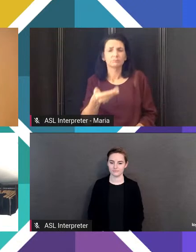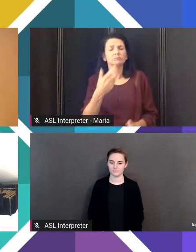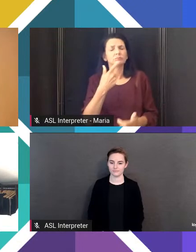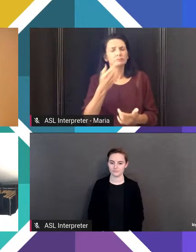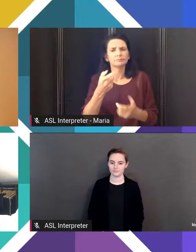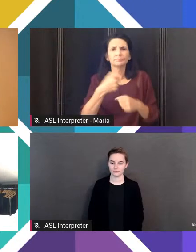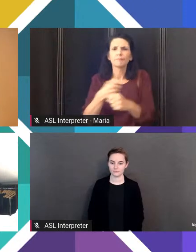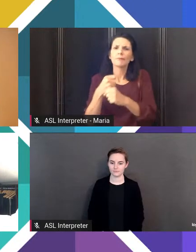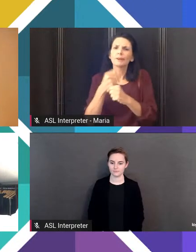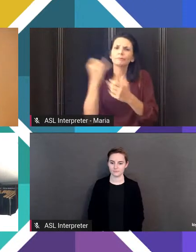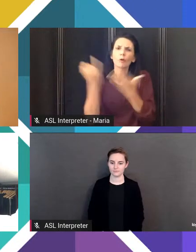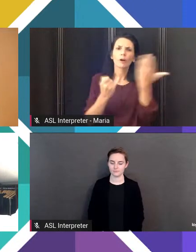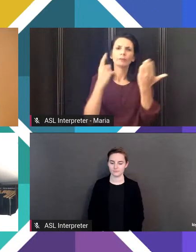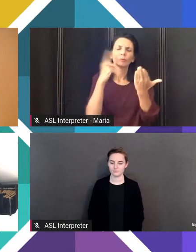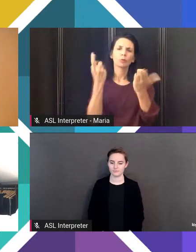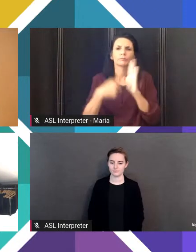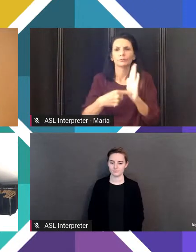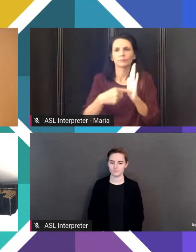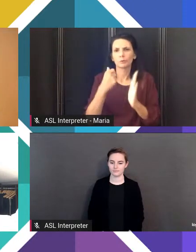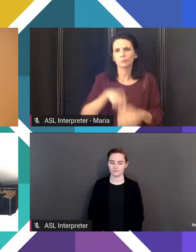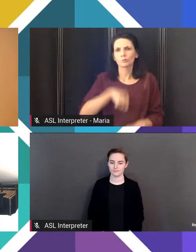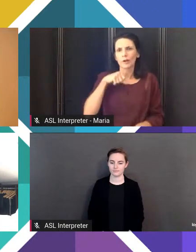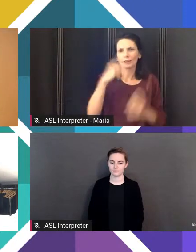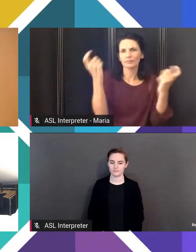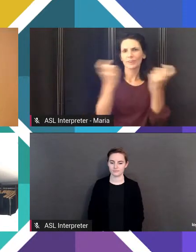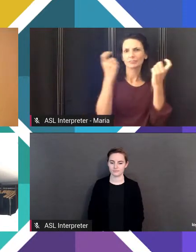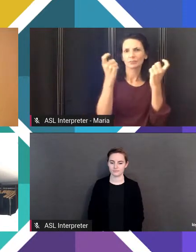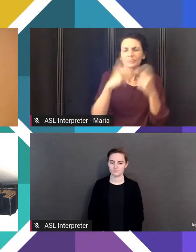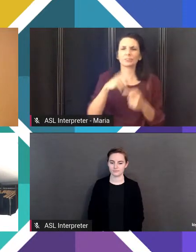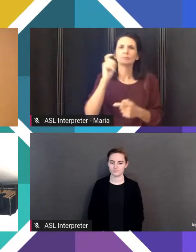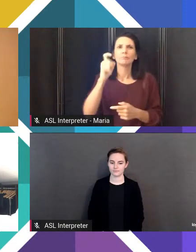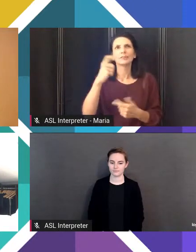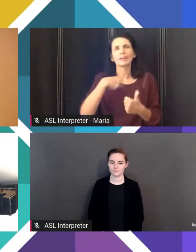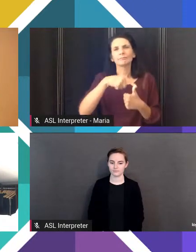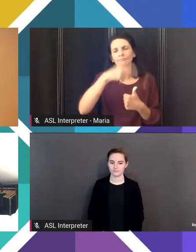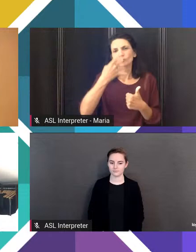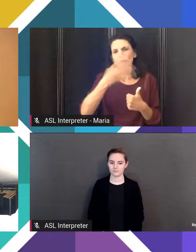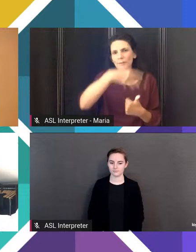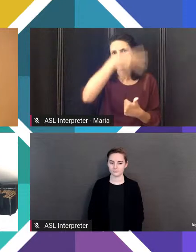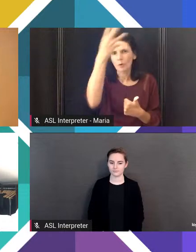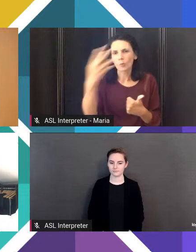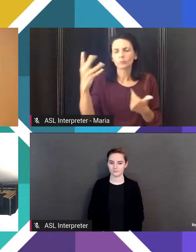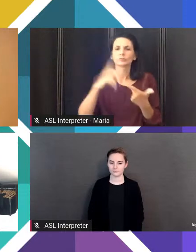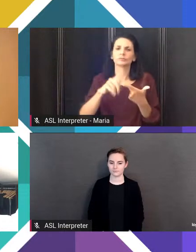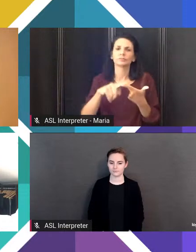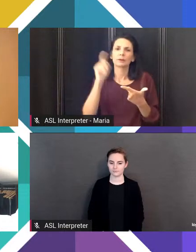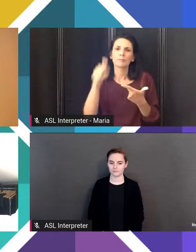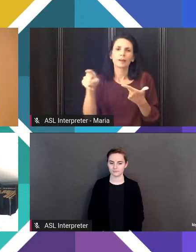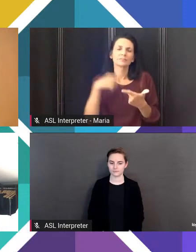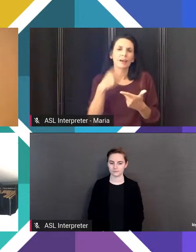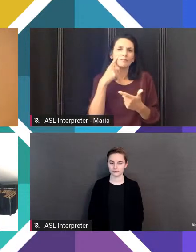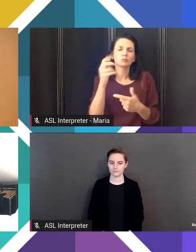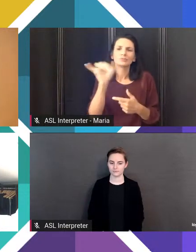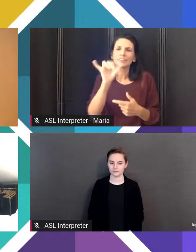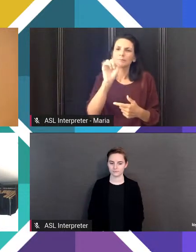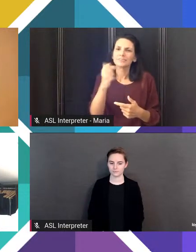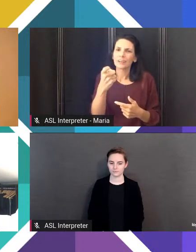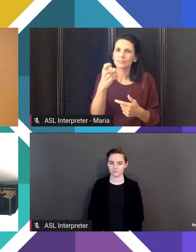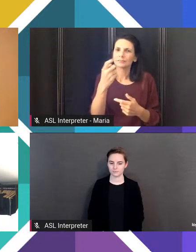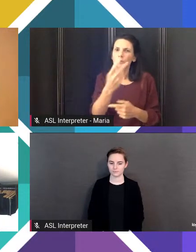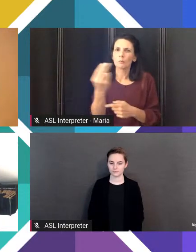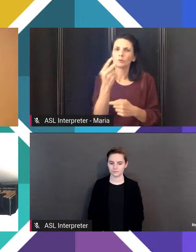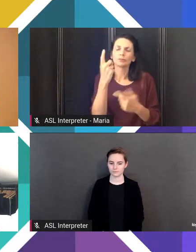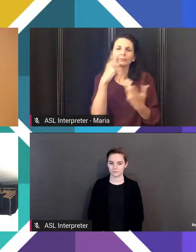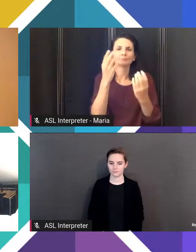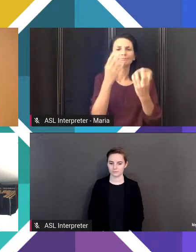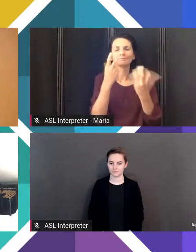like Pride festivals, that it would have rainbows, that it would have same-sex couples kissing or making love.